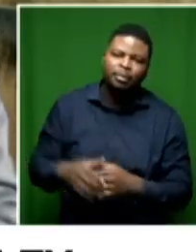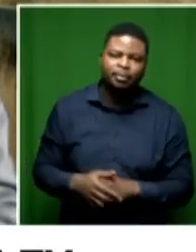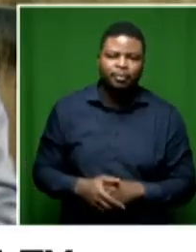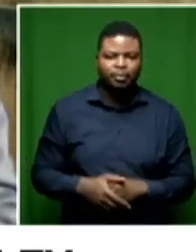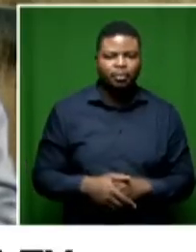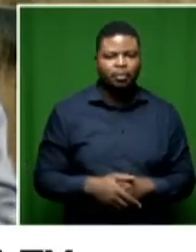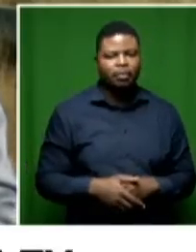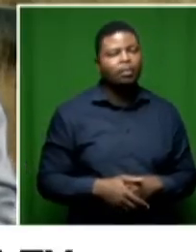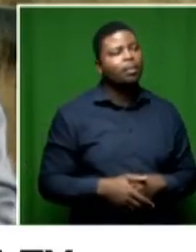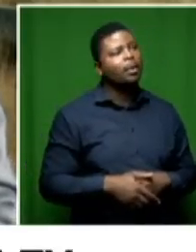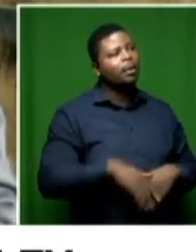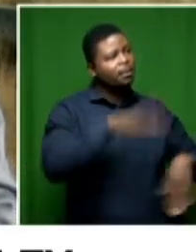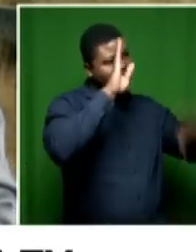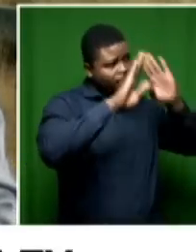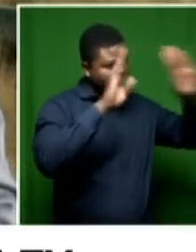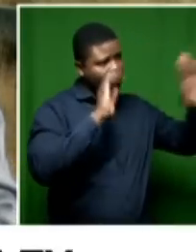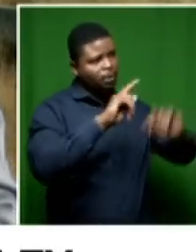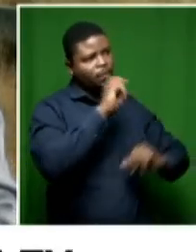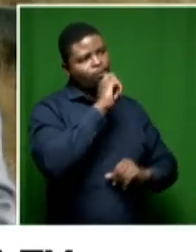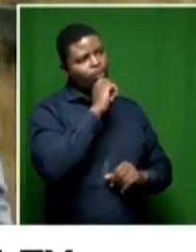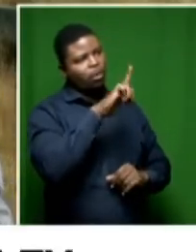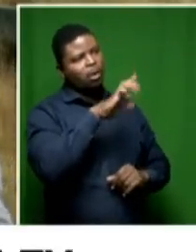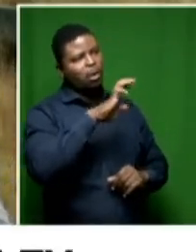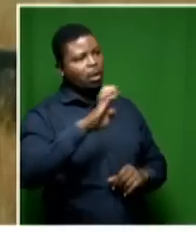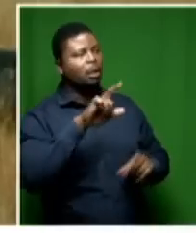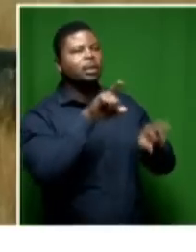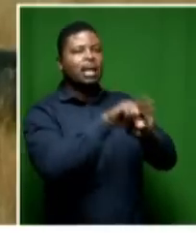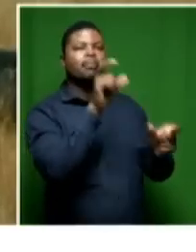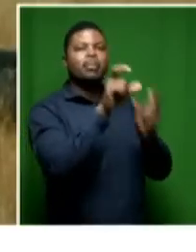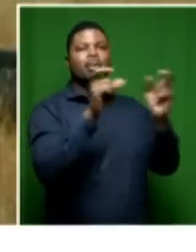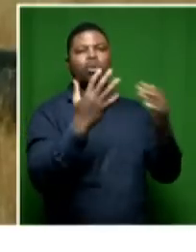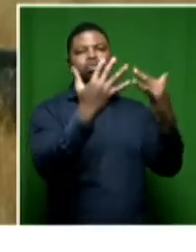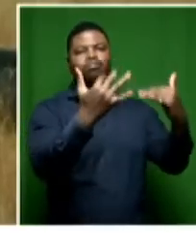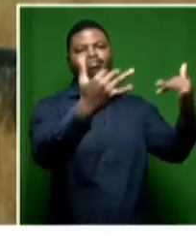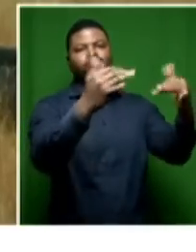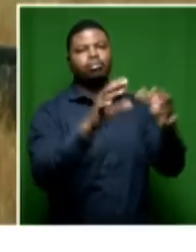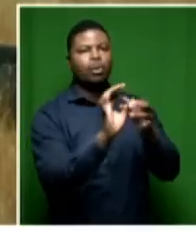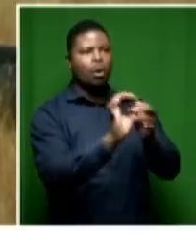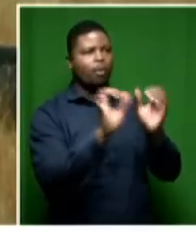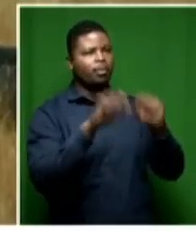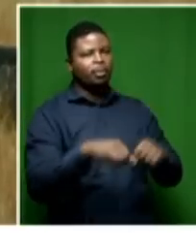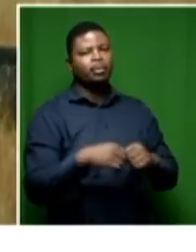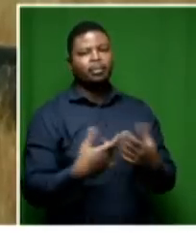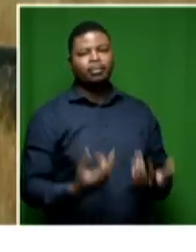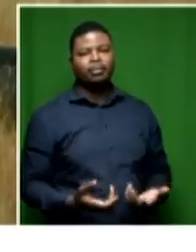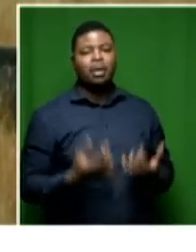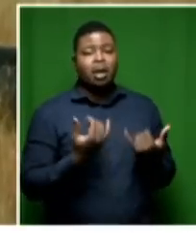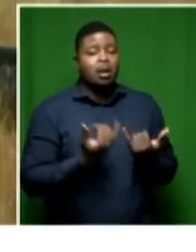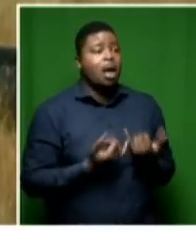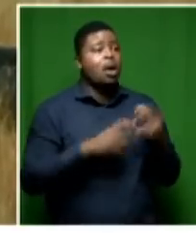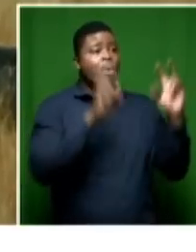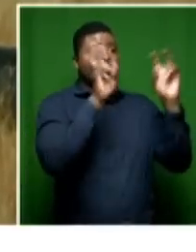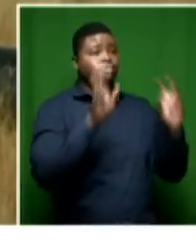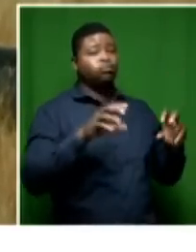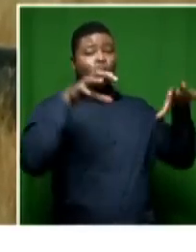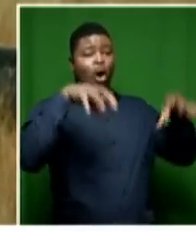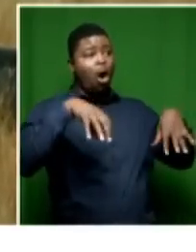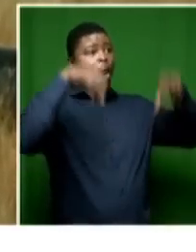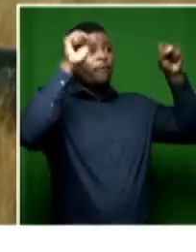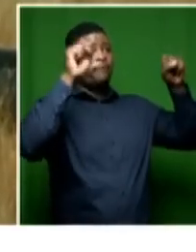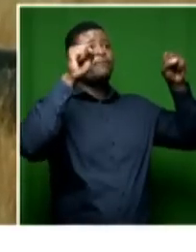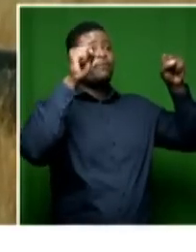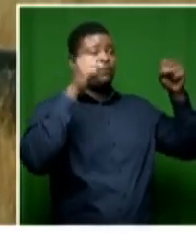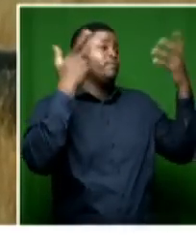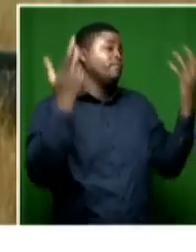Well, a very good morning to you, Len, and also to our viewers. Well, when it's not Eskom with its rolling blackouts, then it's